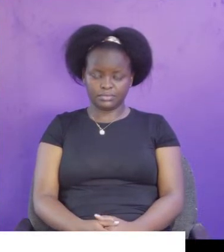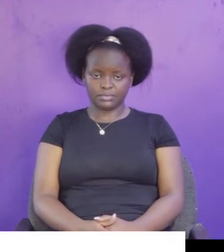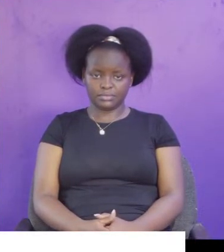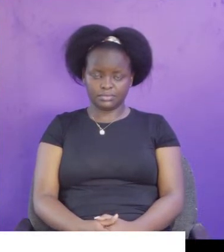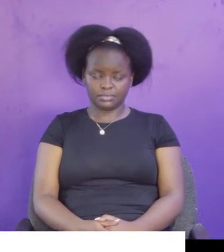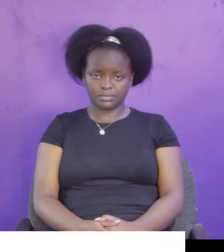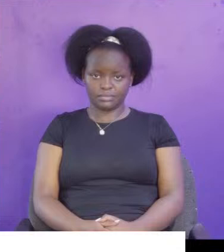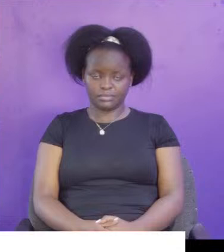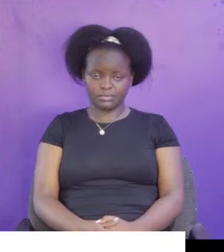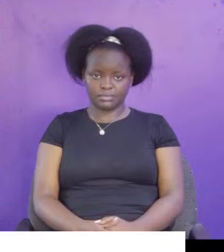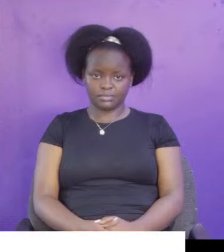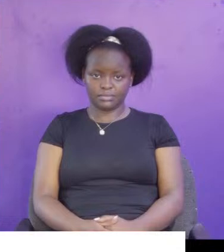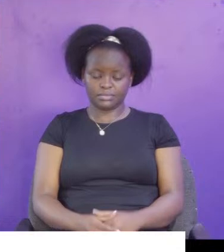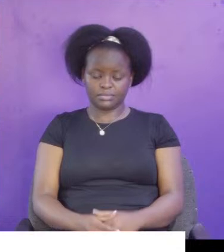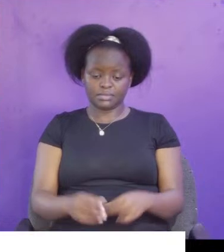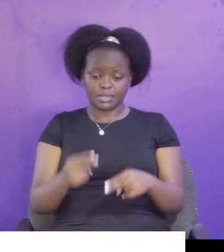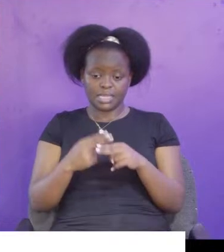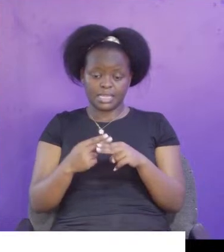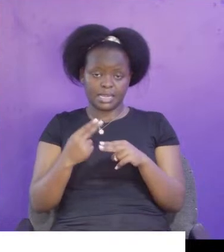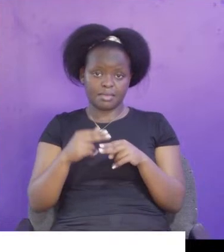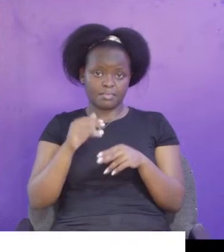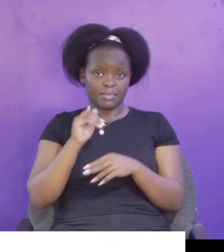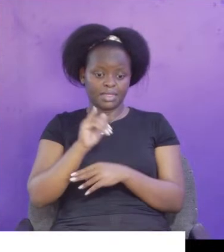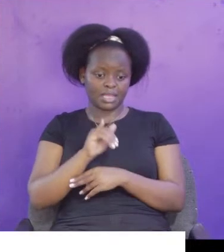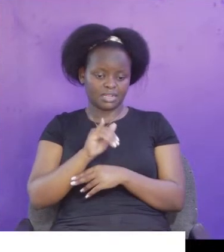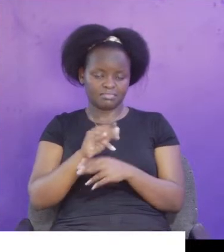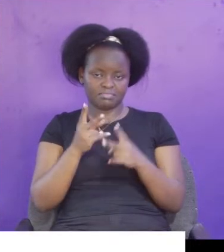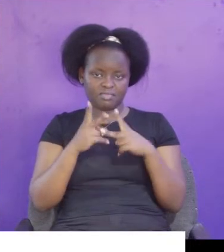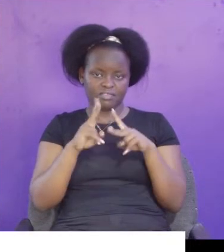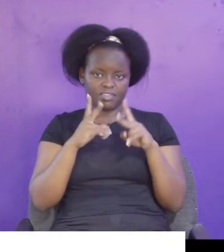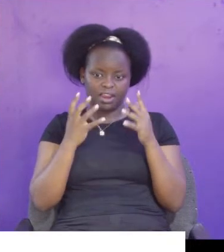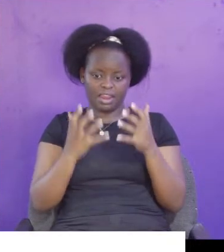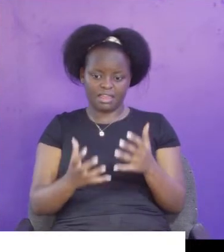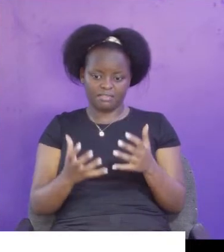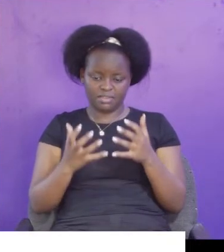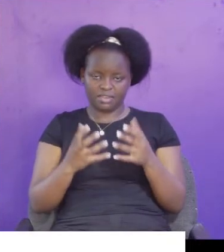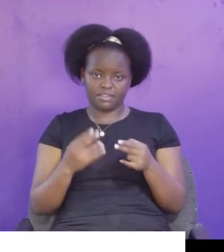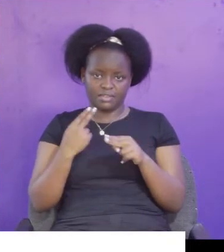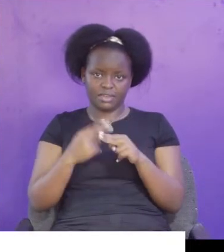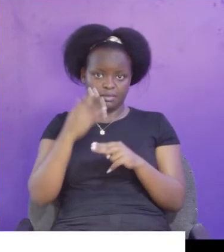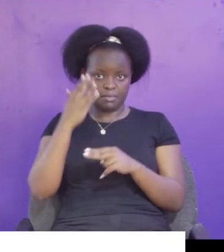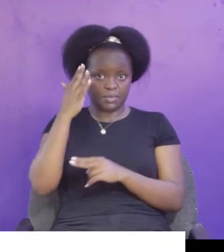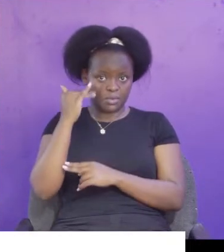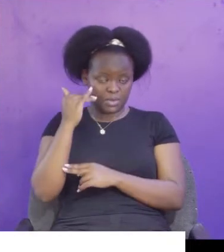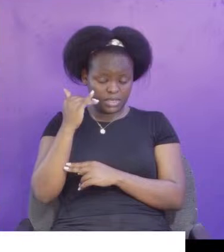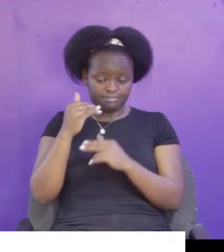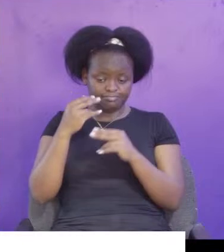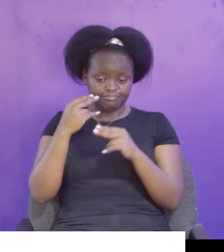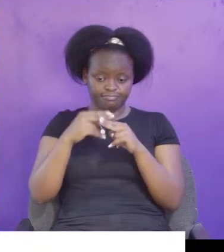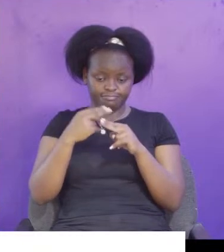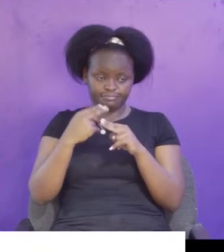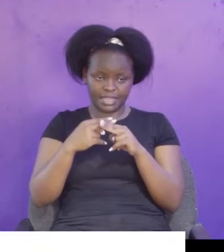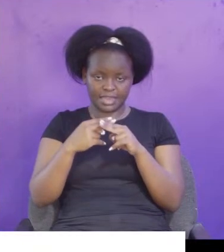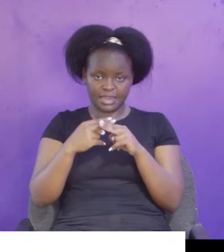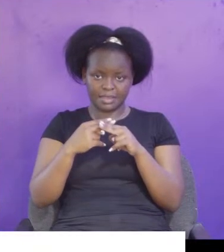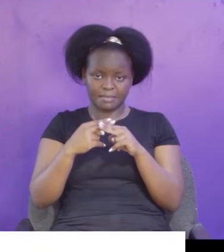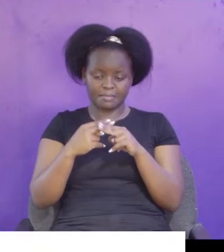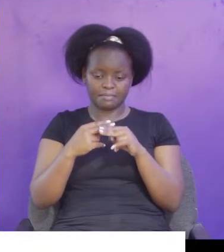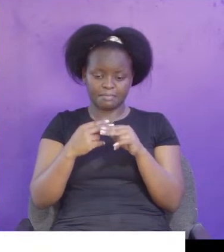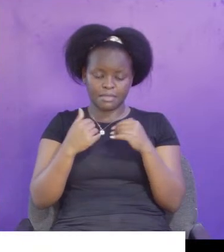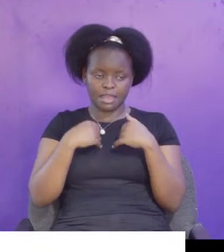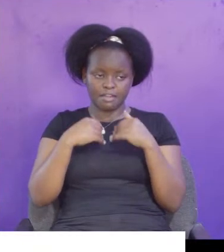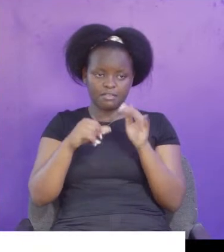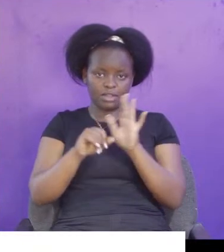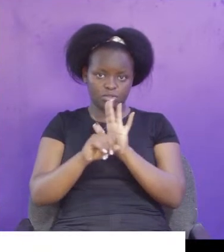That name is a very heavy name because it is a name that puts a lot of responsibility